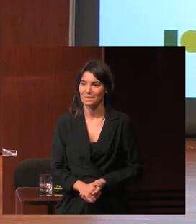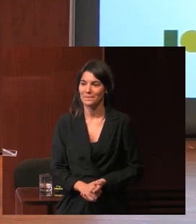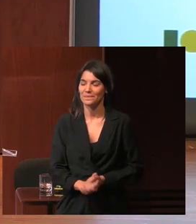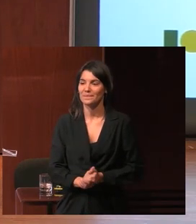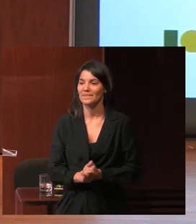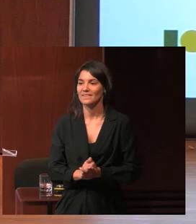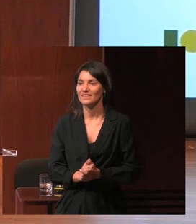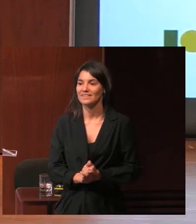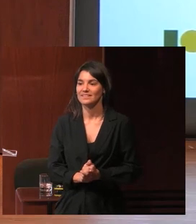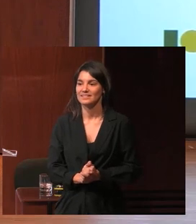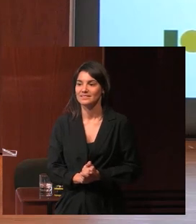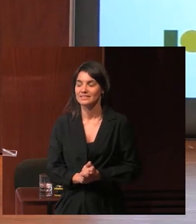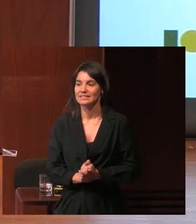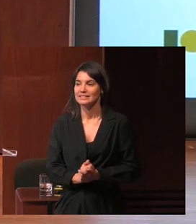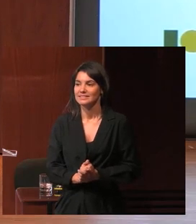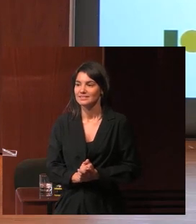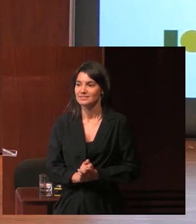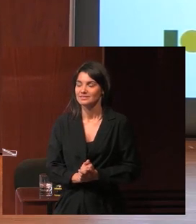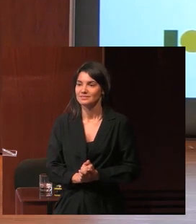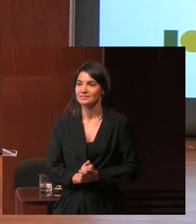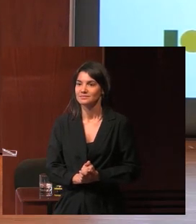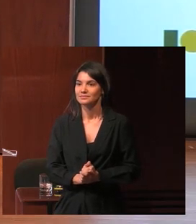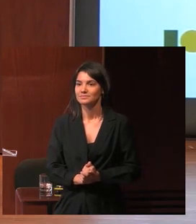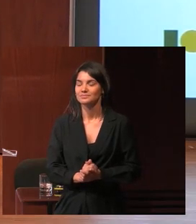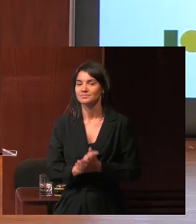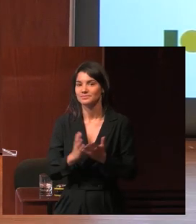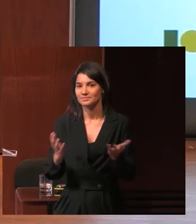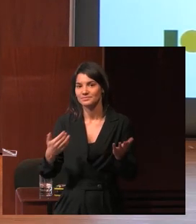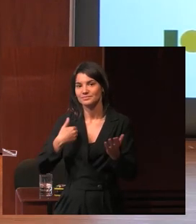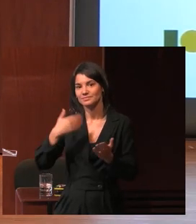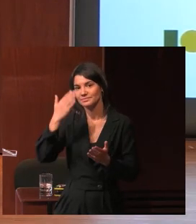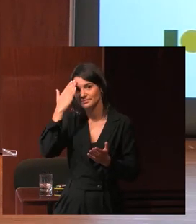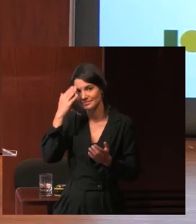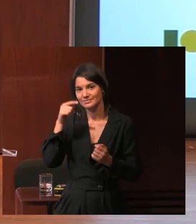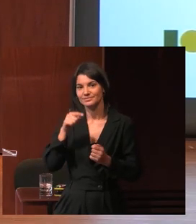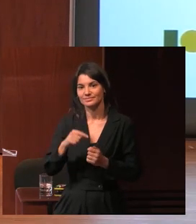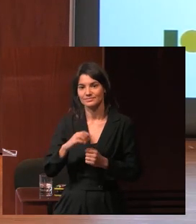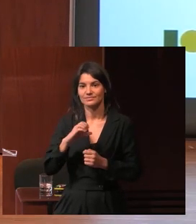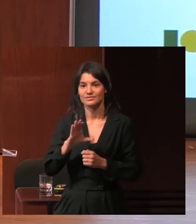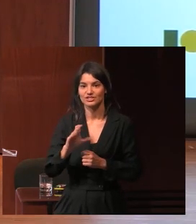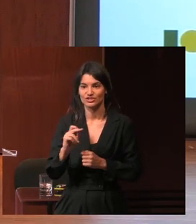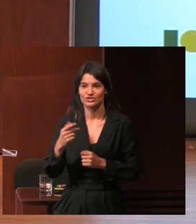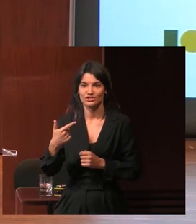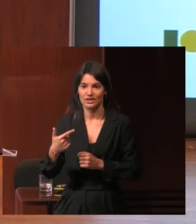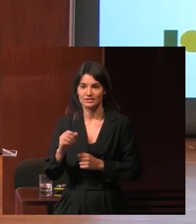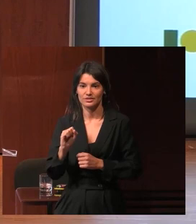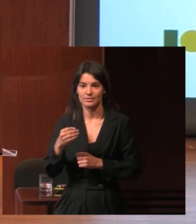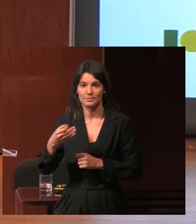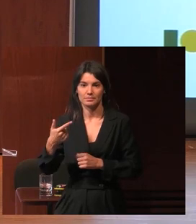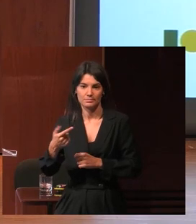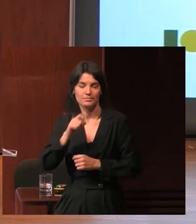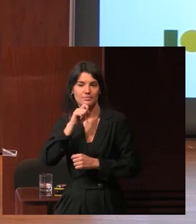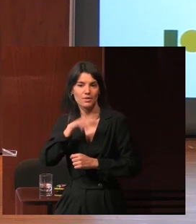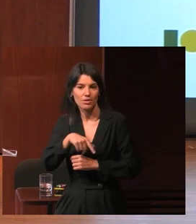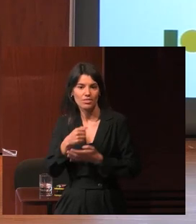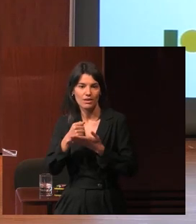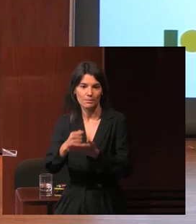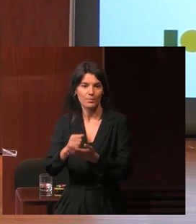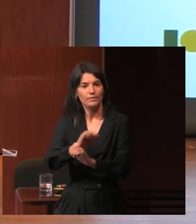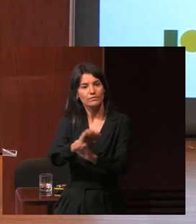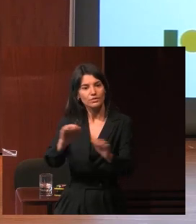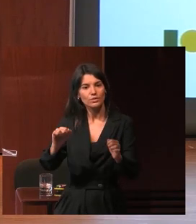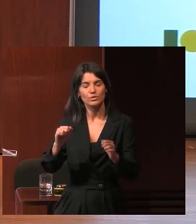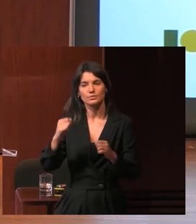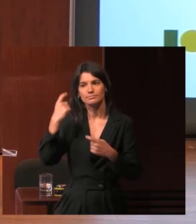So I think ChatGPT can support your critical thinking in a very